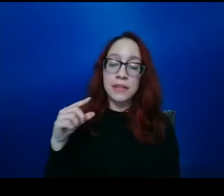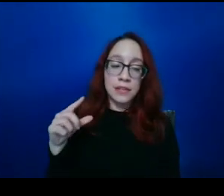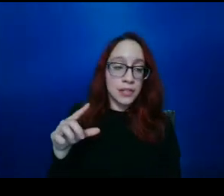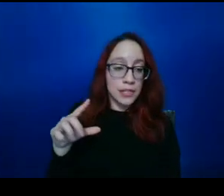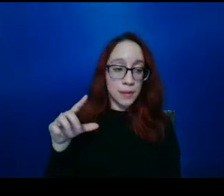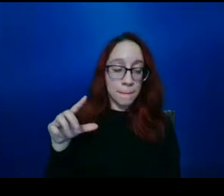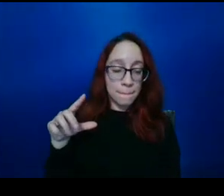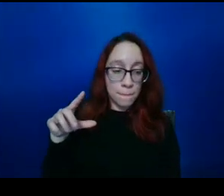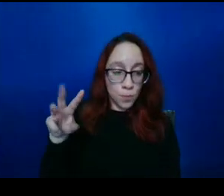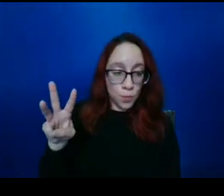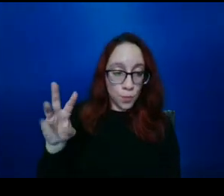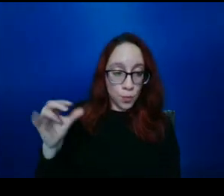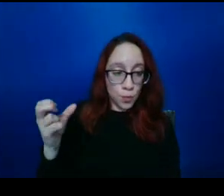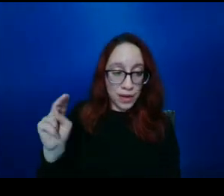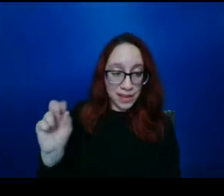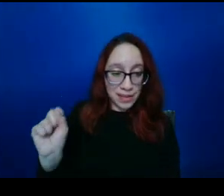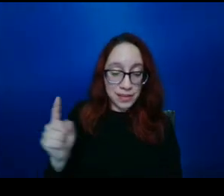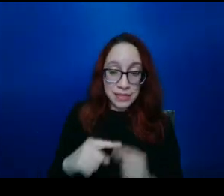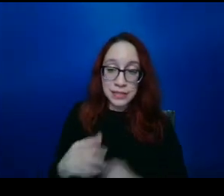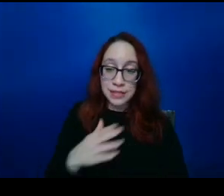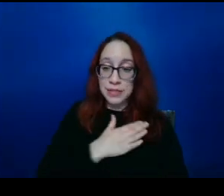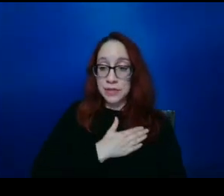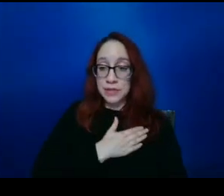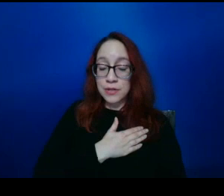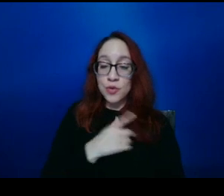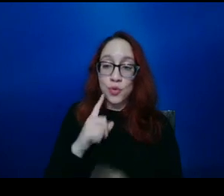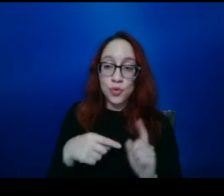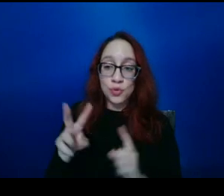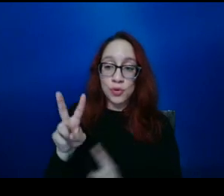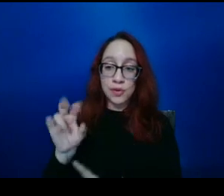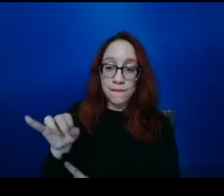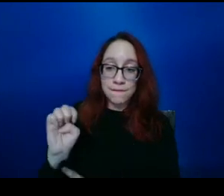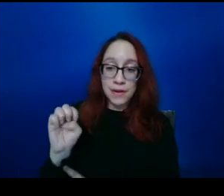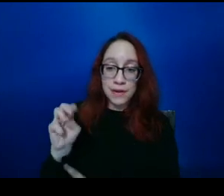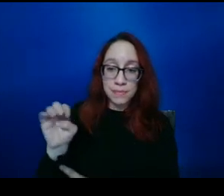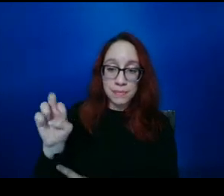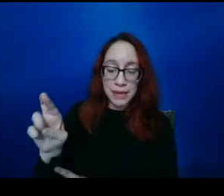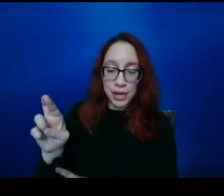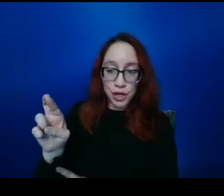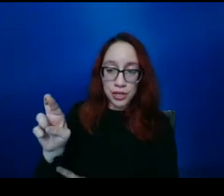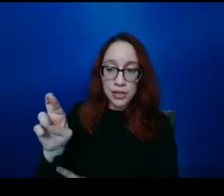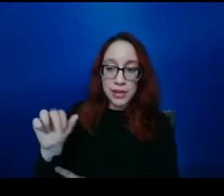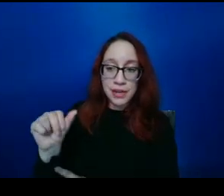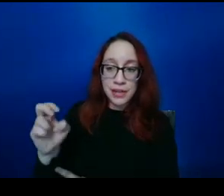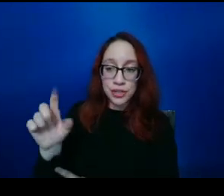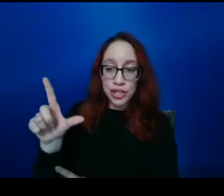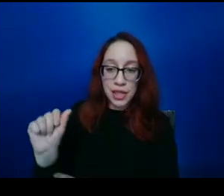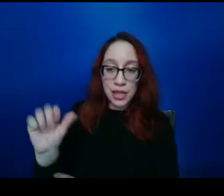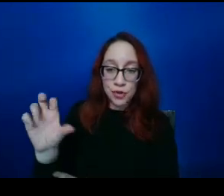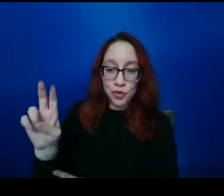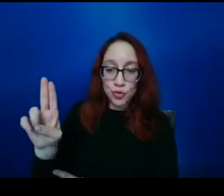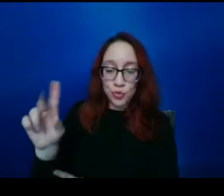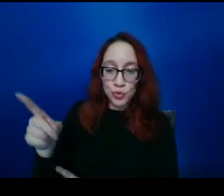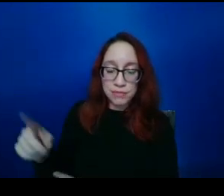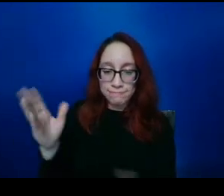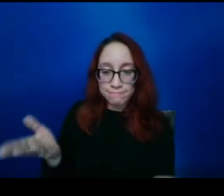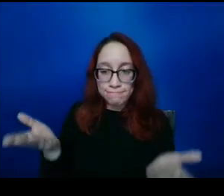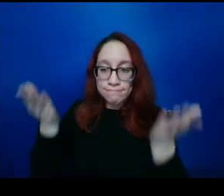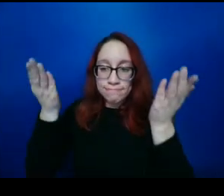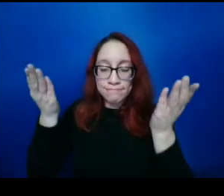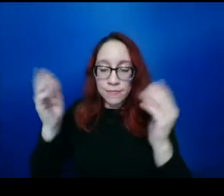Missionary Church, followed by the Pledge of Allegiance led by Vice Mayor Angela Cruz. Let's all stand for the invocation and Pledge